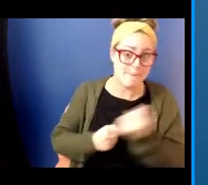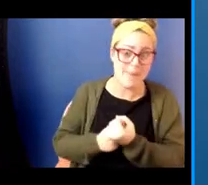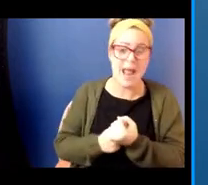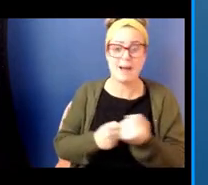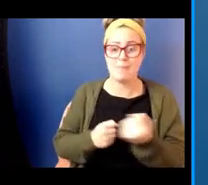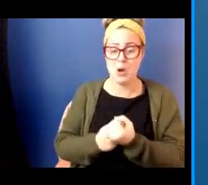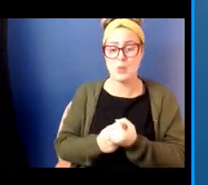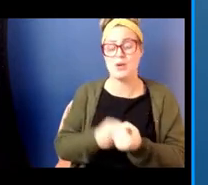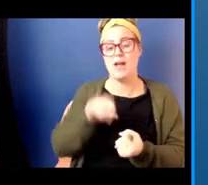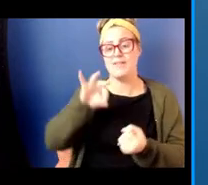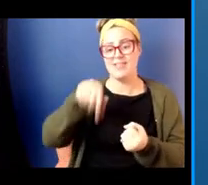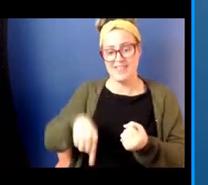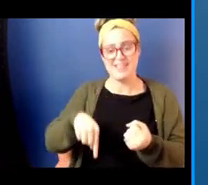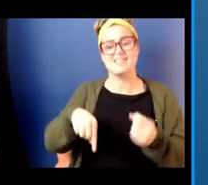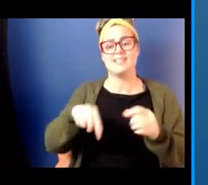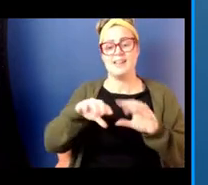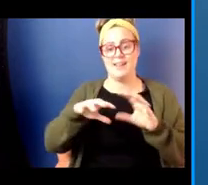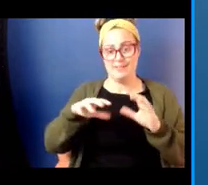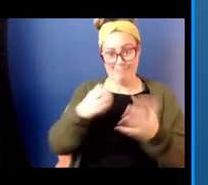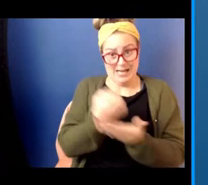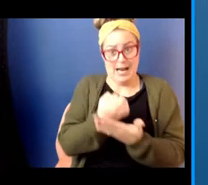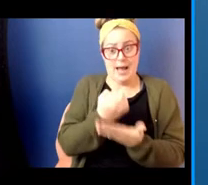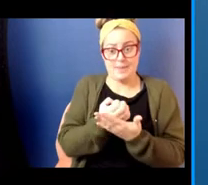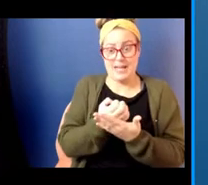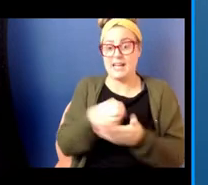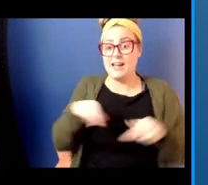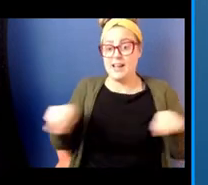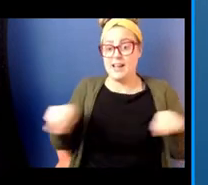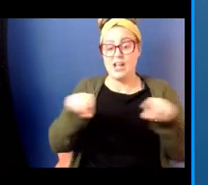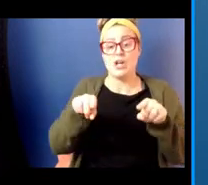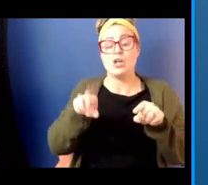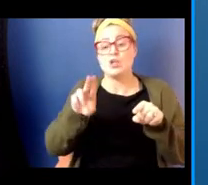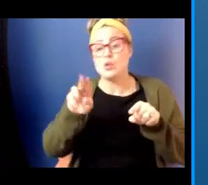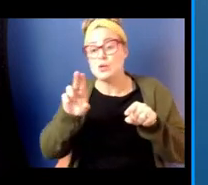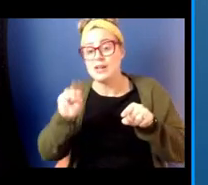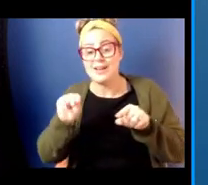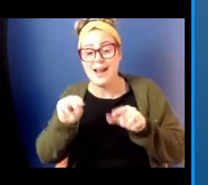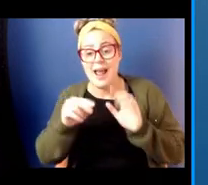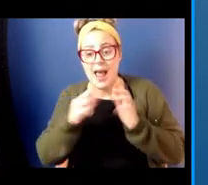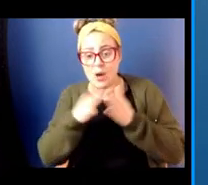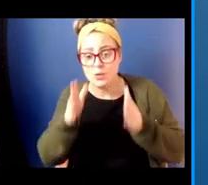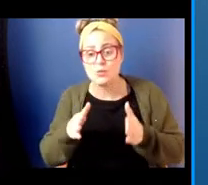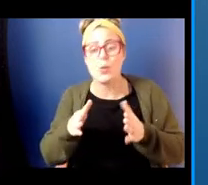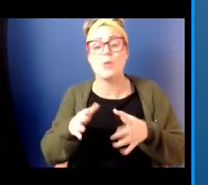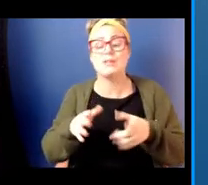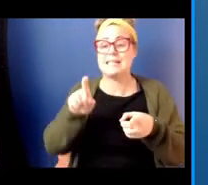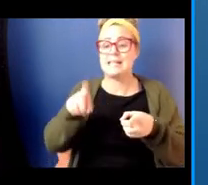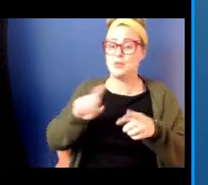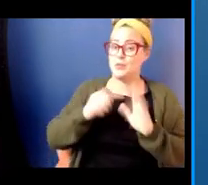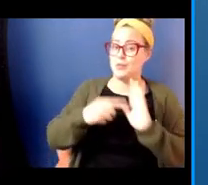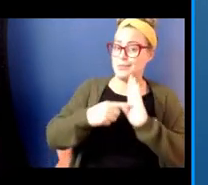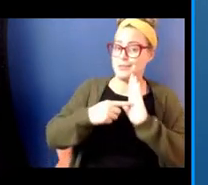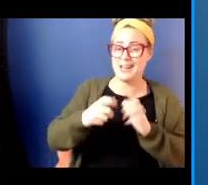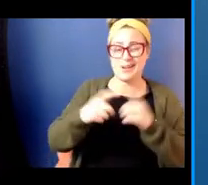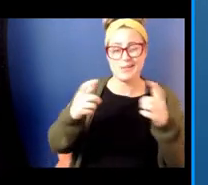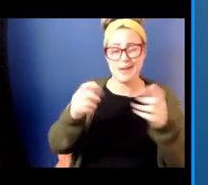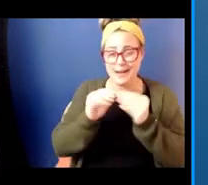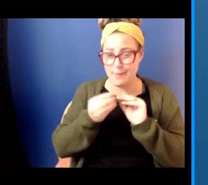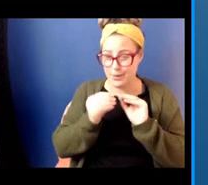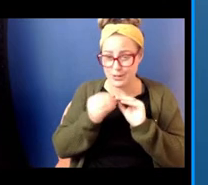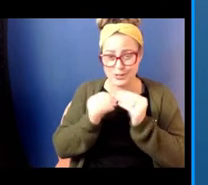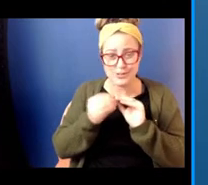households must be represented in greater numbers than before we need to include voters from many